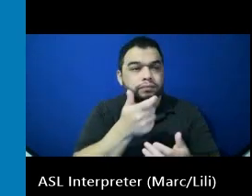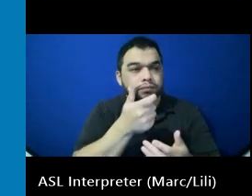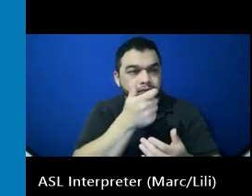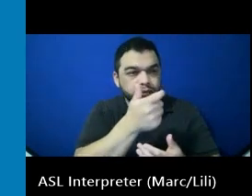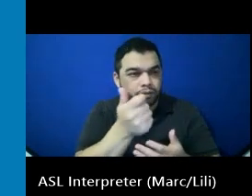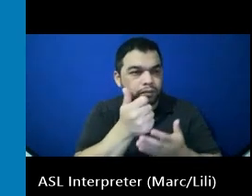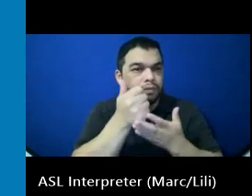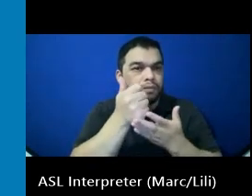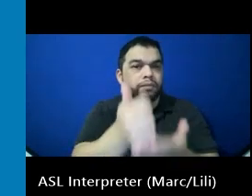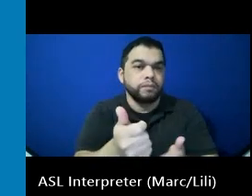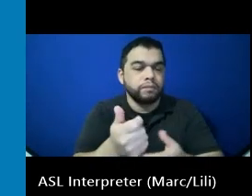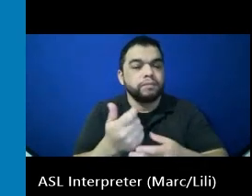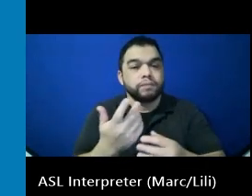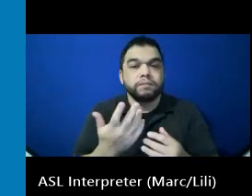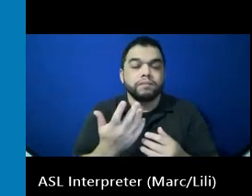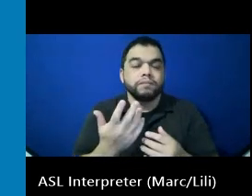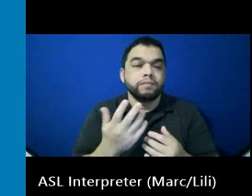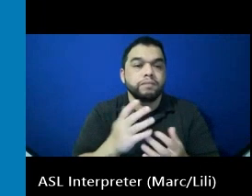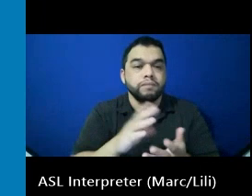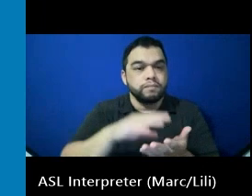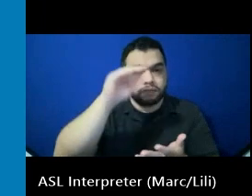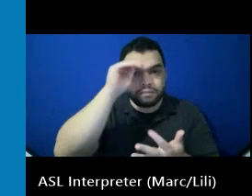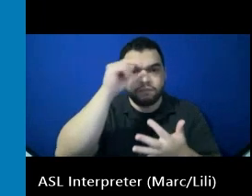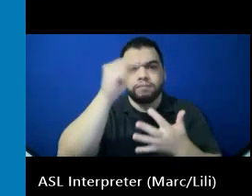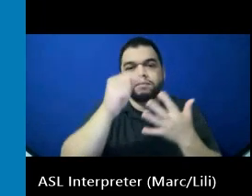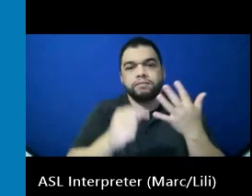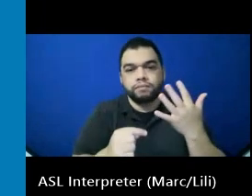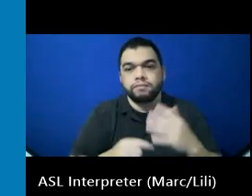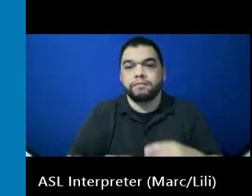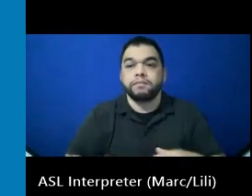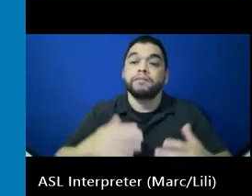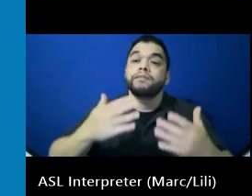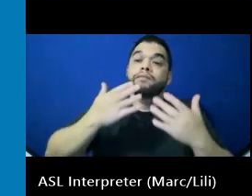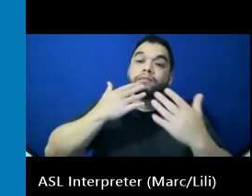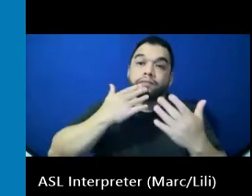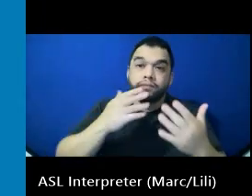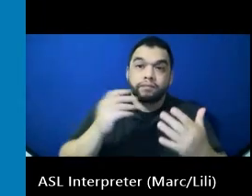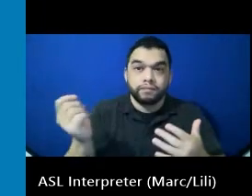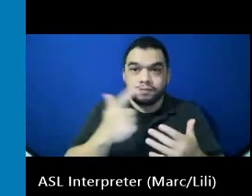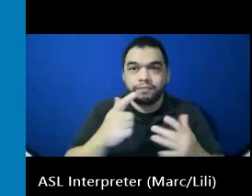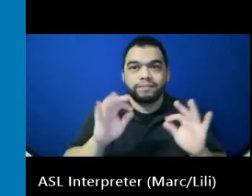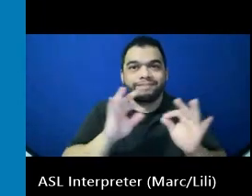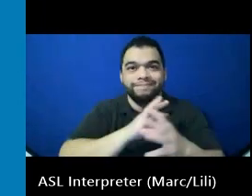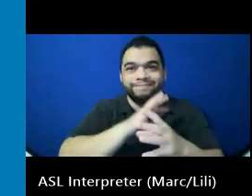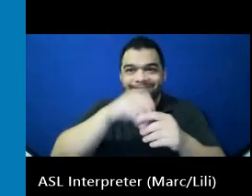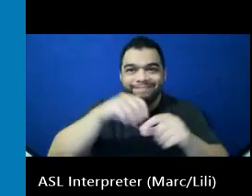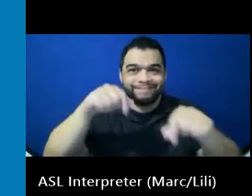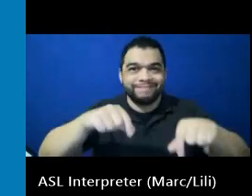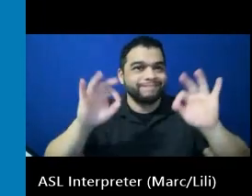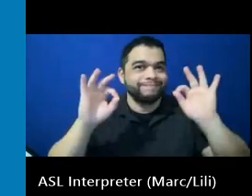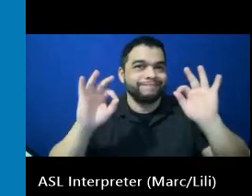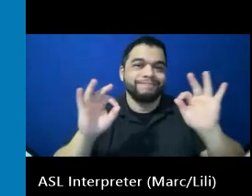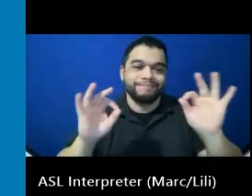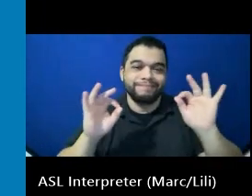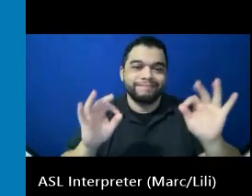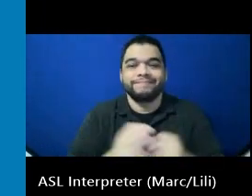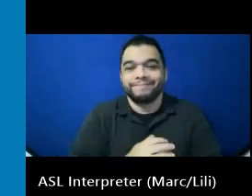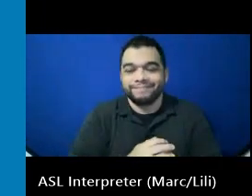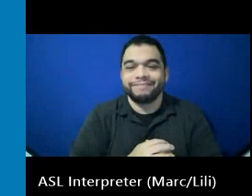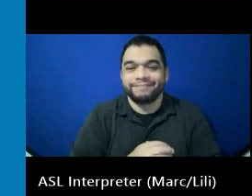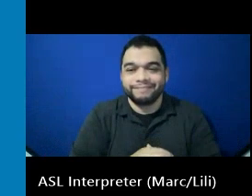find out about all of the adaptation measures that people in the agriculture sector are